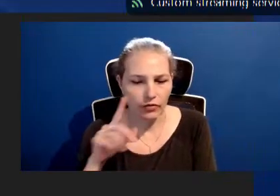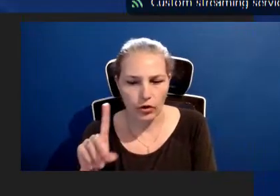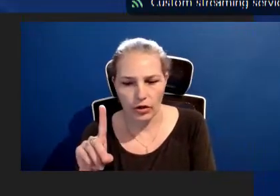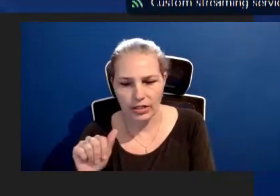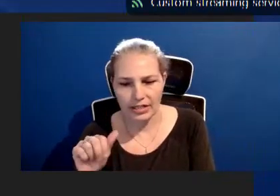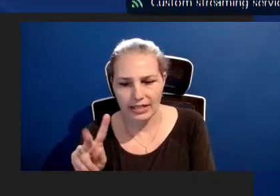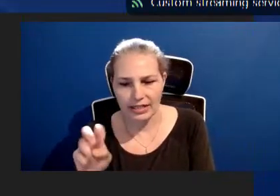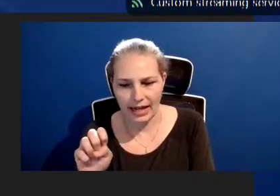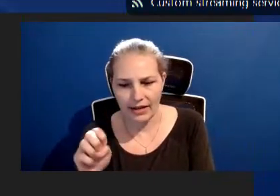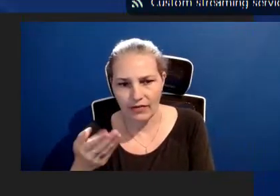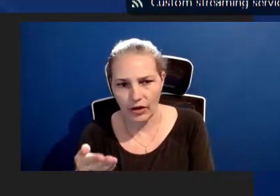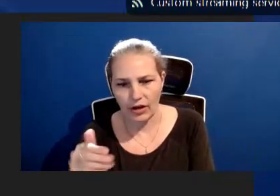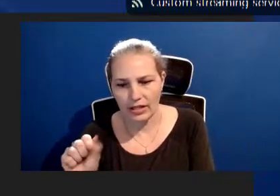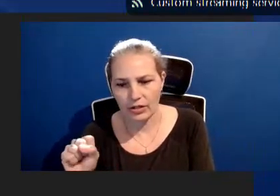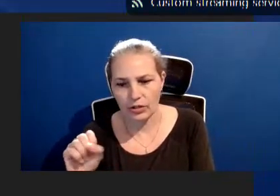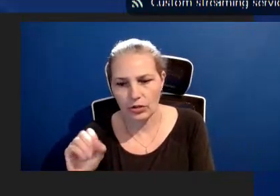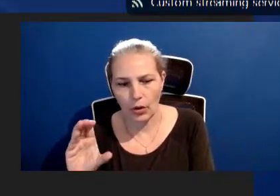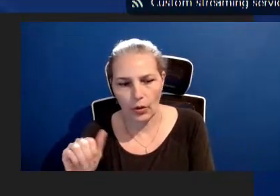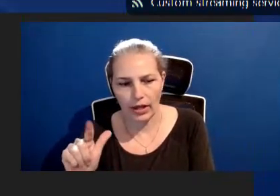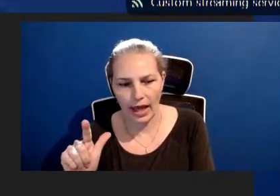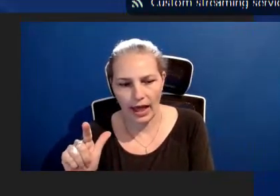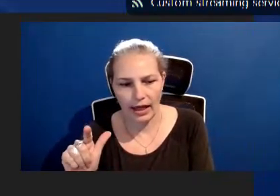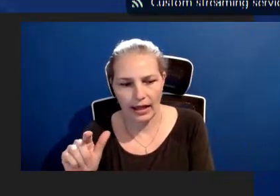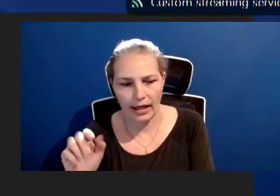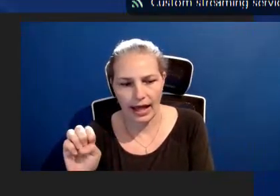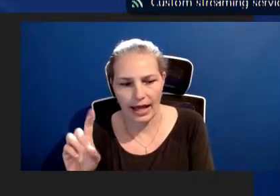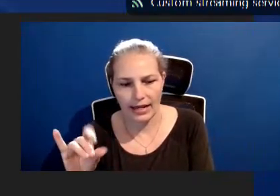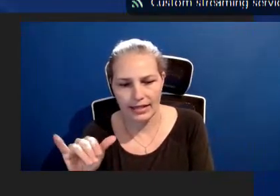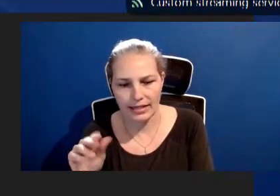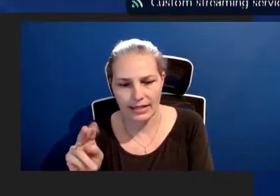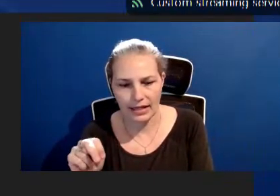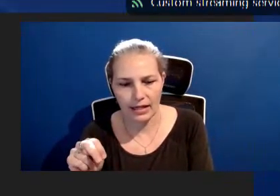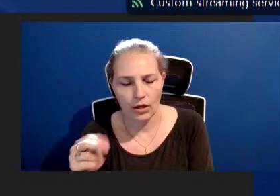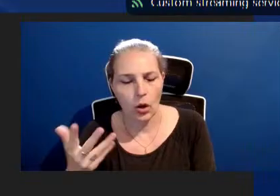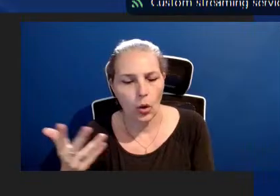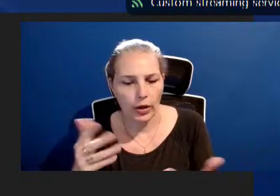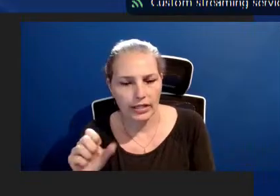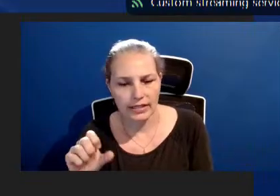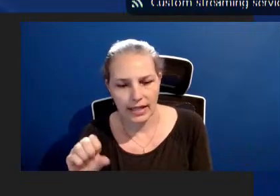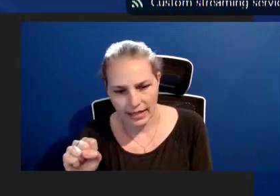is SCE doing to speed up the approval of solar plans?